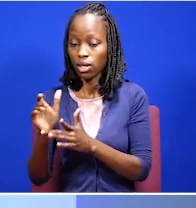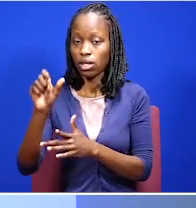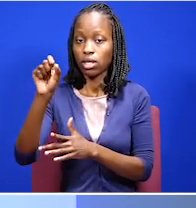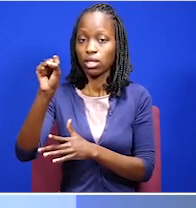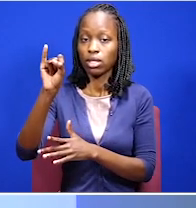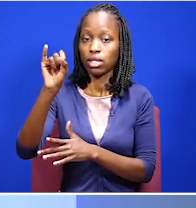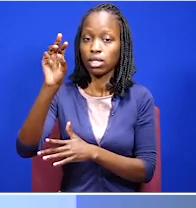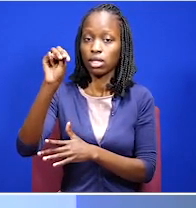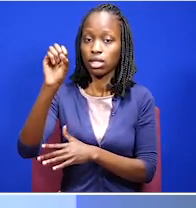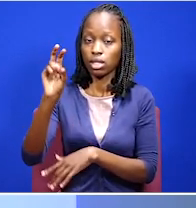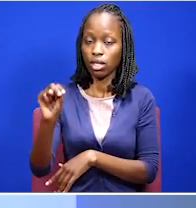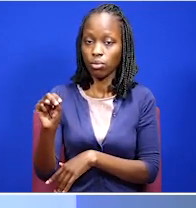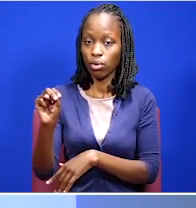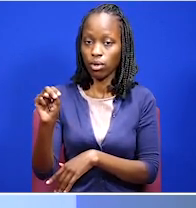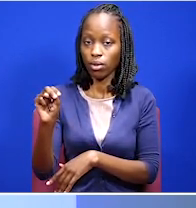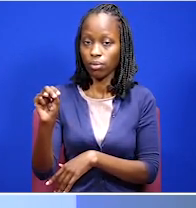said, Simon, Simon,